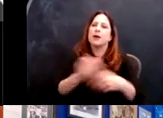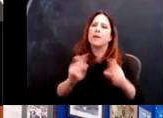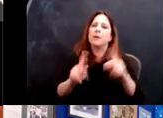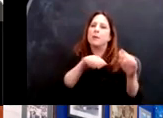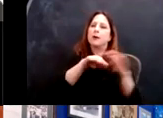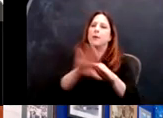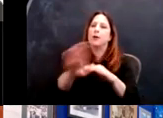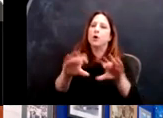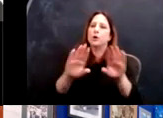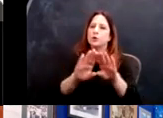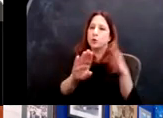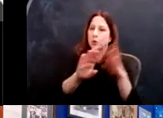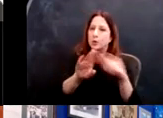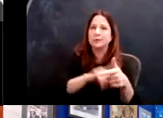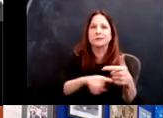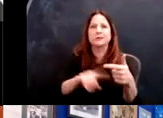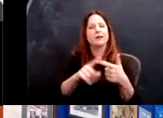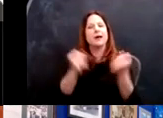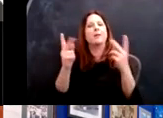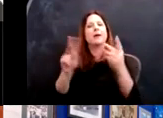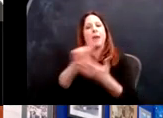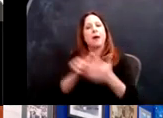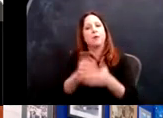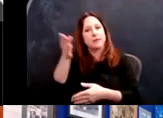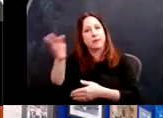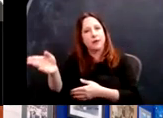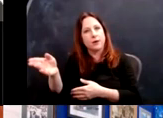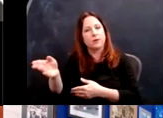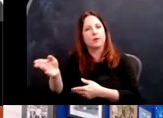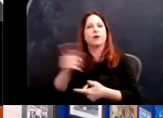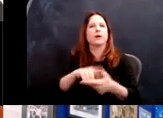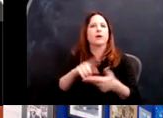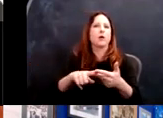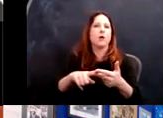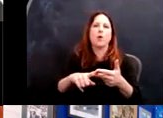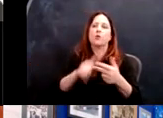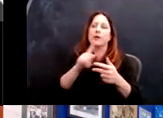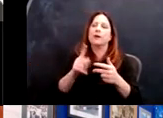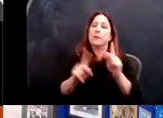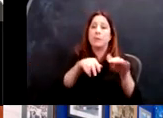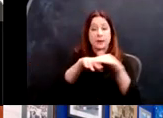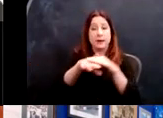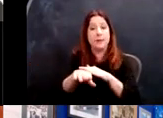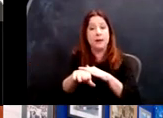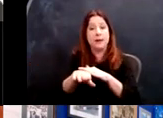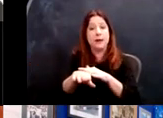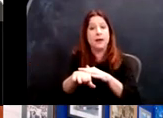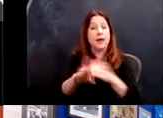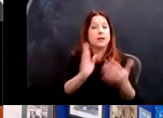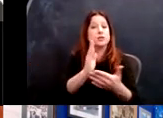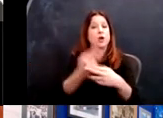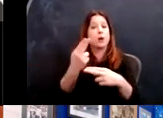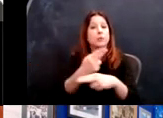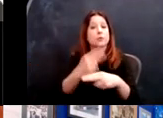hours that people spend? Is it the proportion of folks who come through the door who sustain non-problematic substance